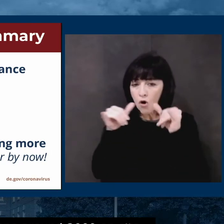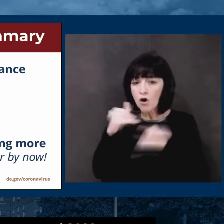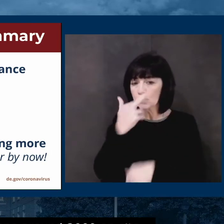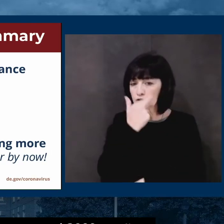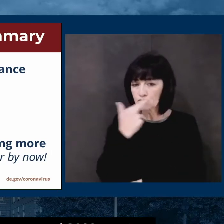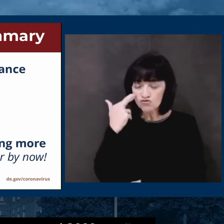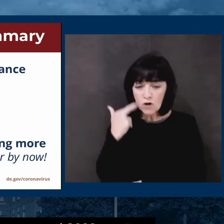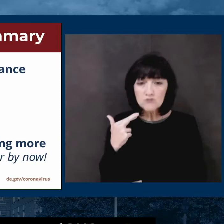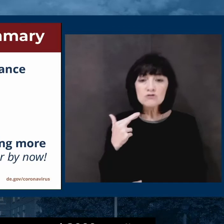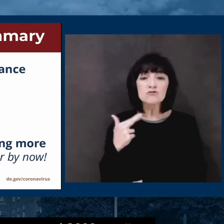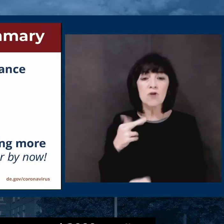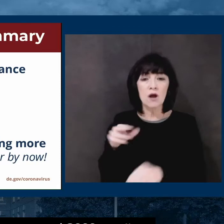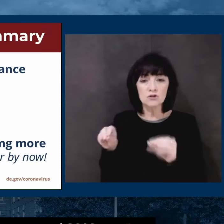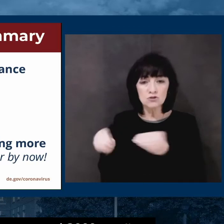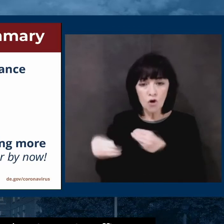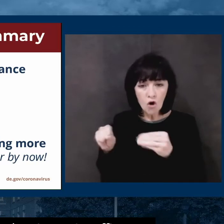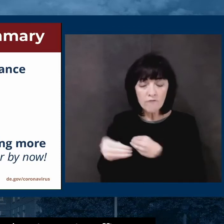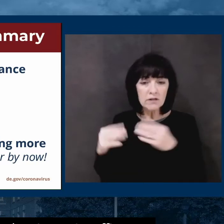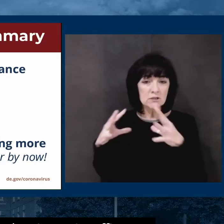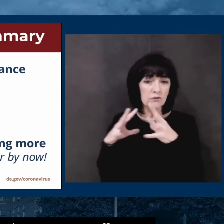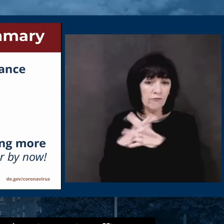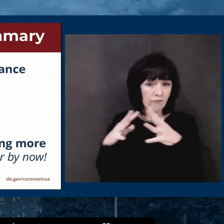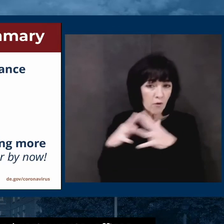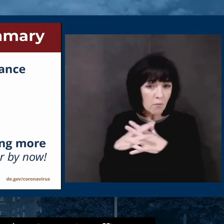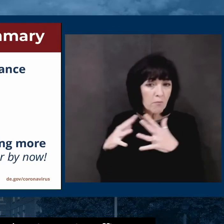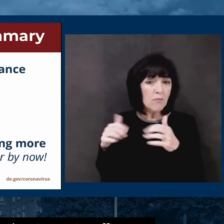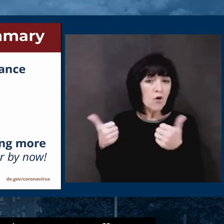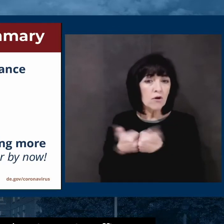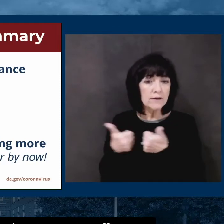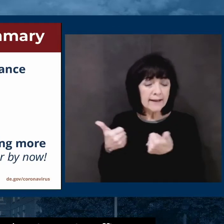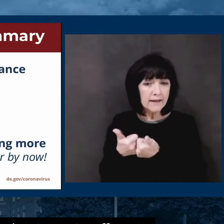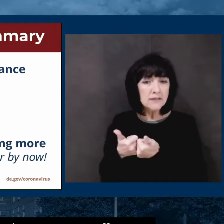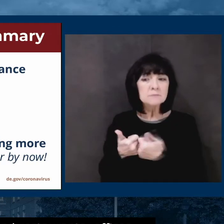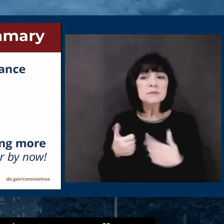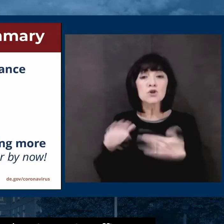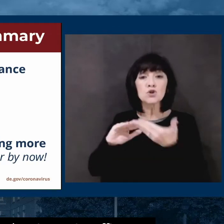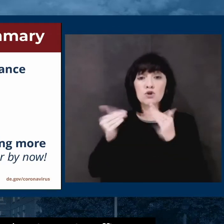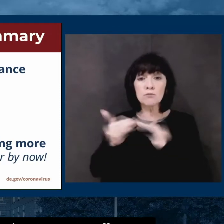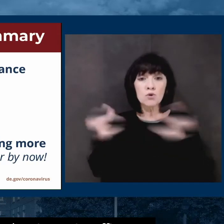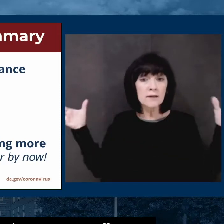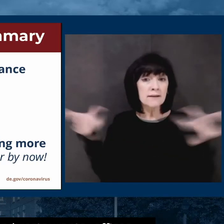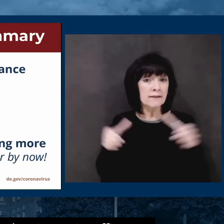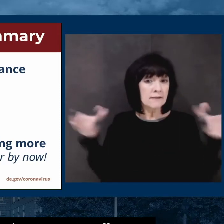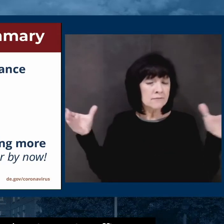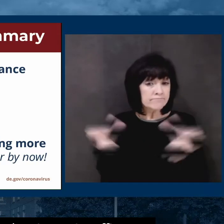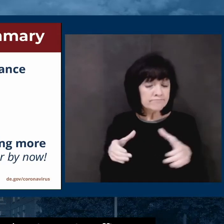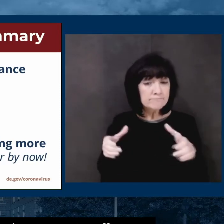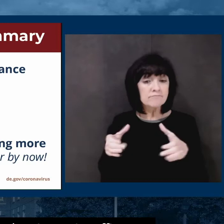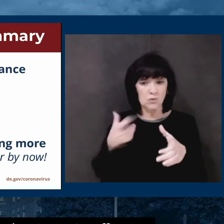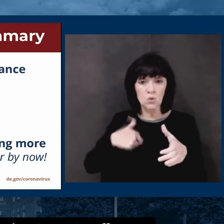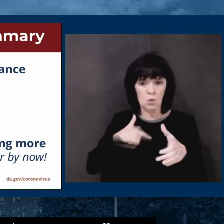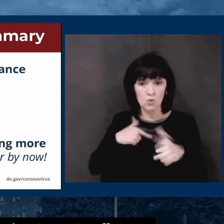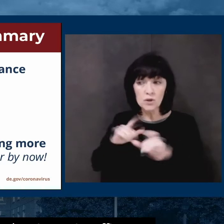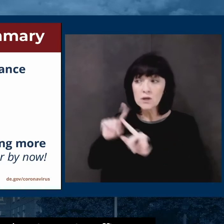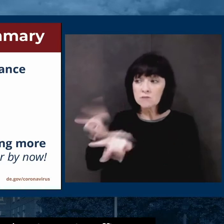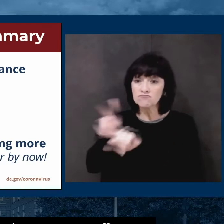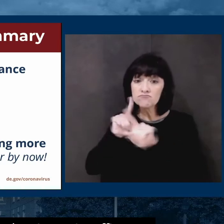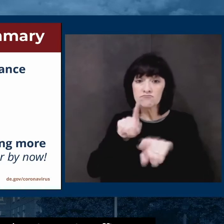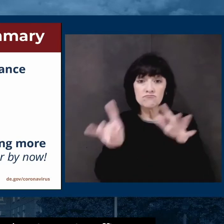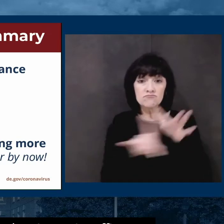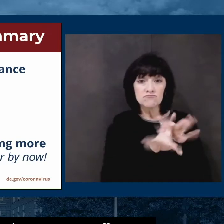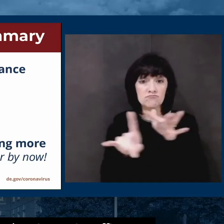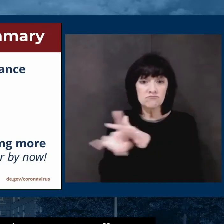offices, football games, school events, community gatherings. Really, we've been just about everywhere to ensure that